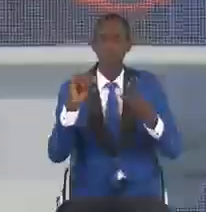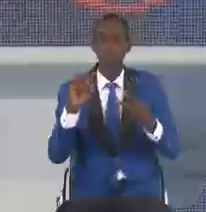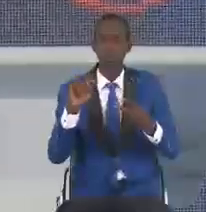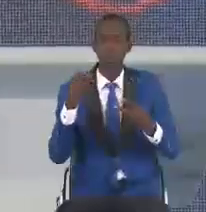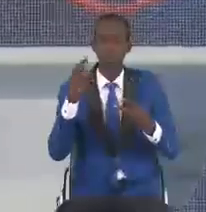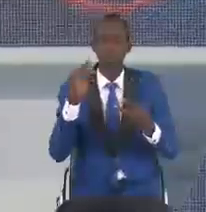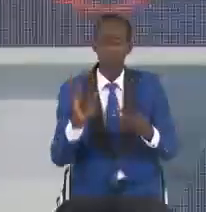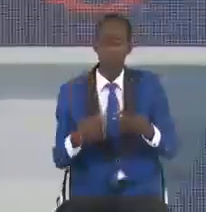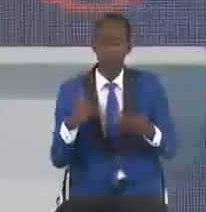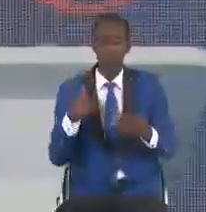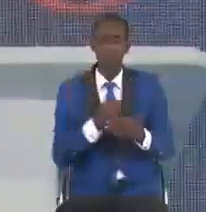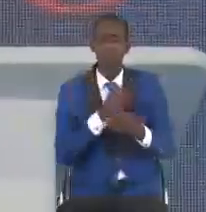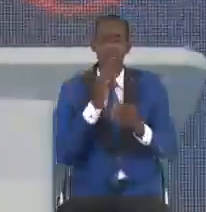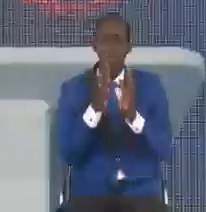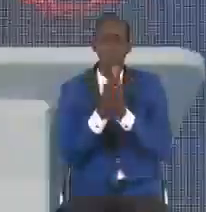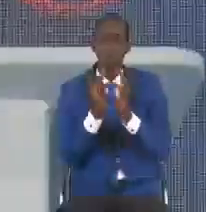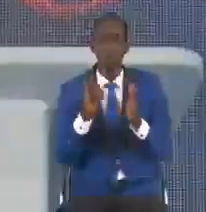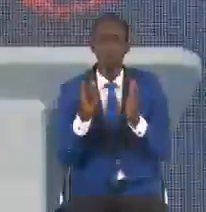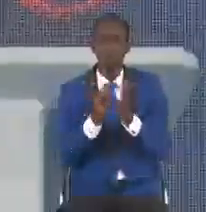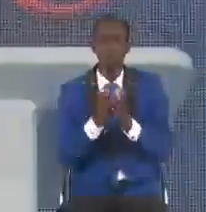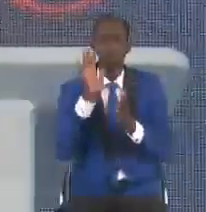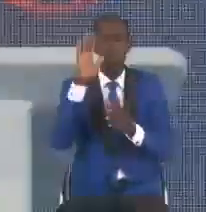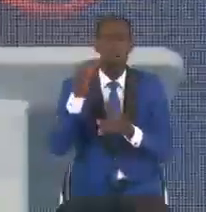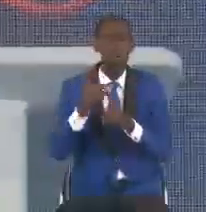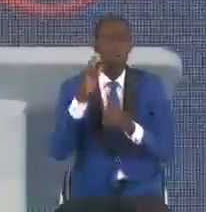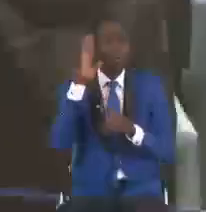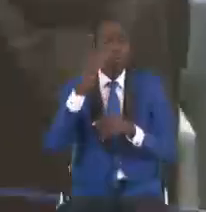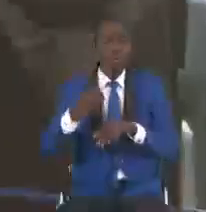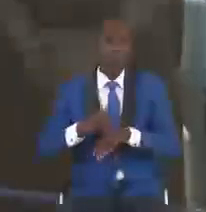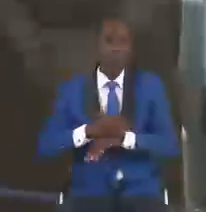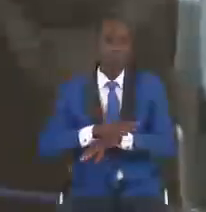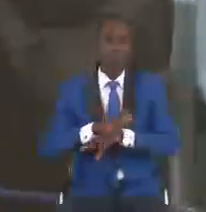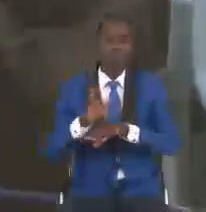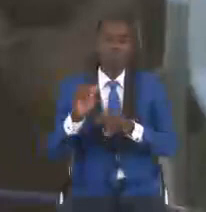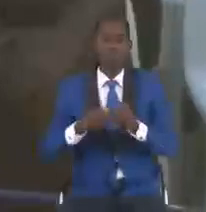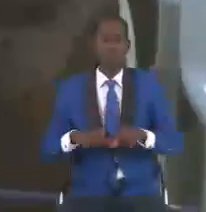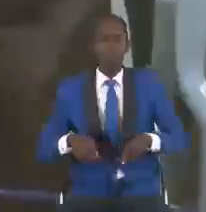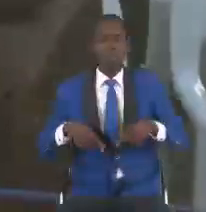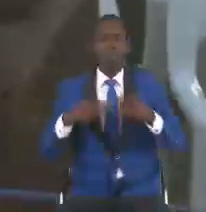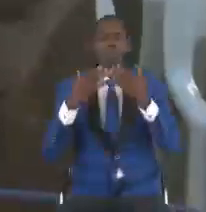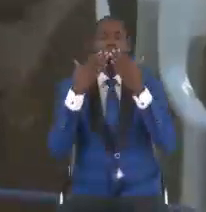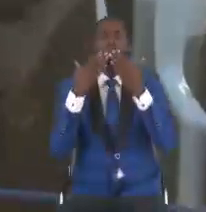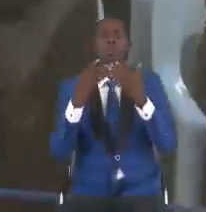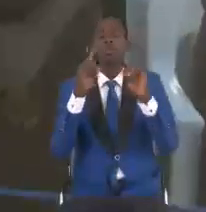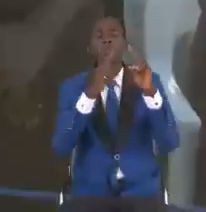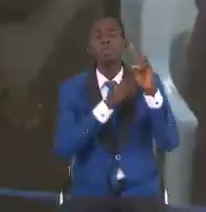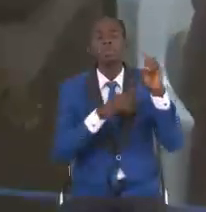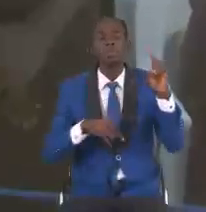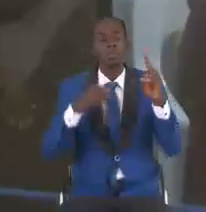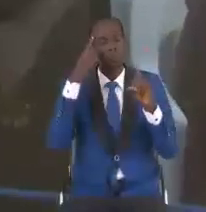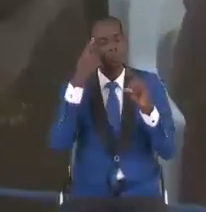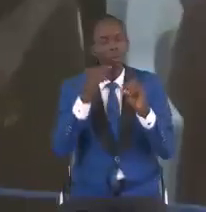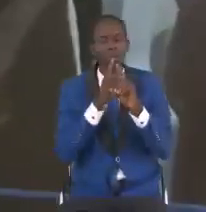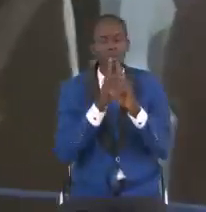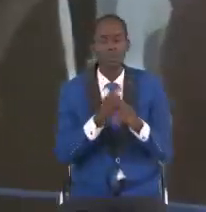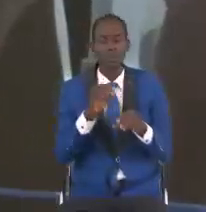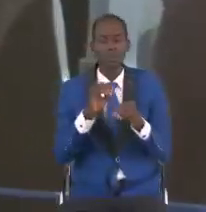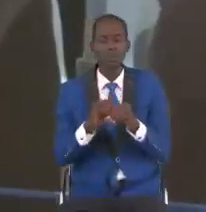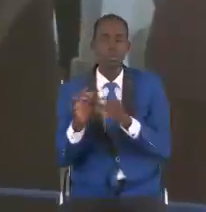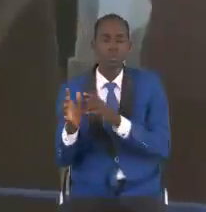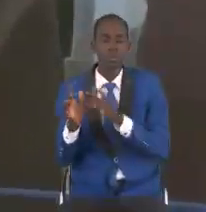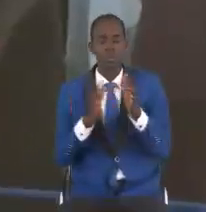your word will impact every life. Thank you, Lord, for the answer. In